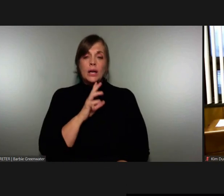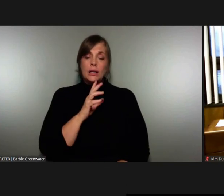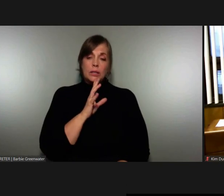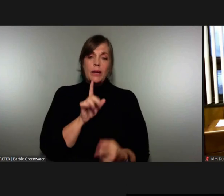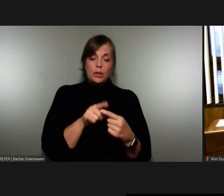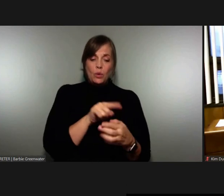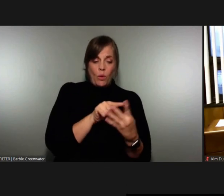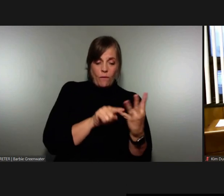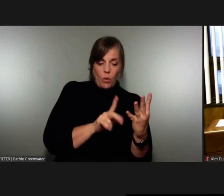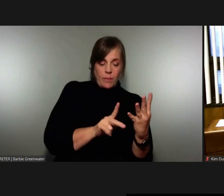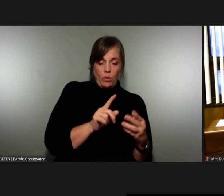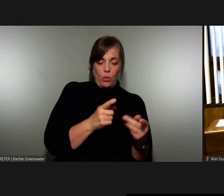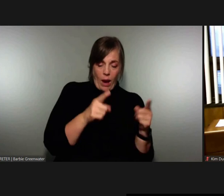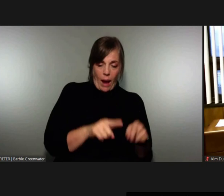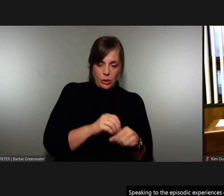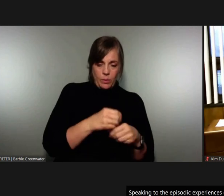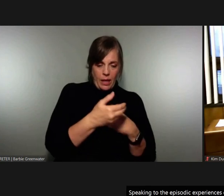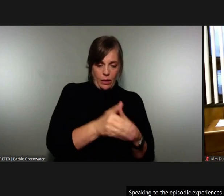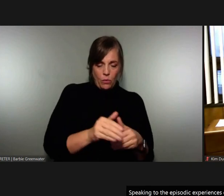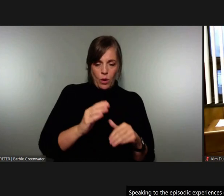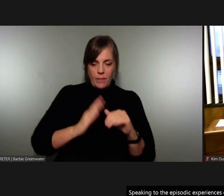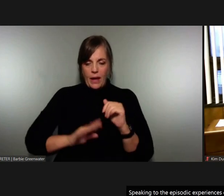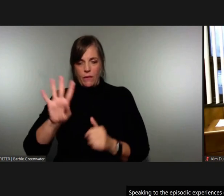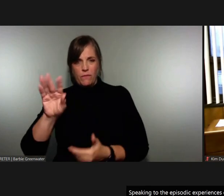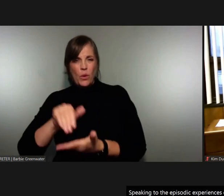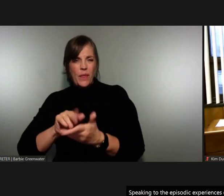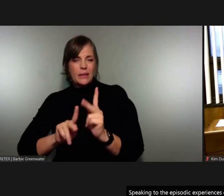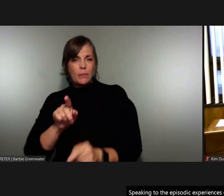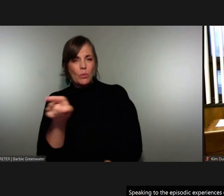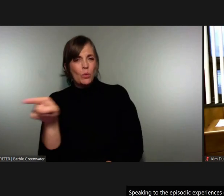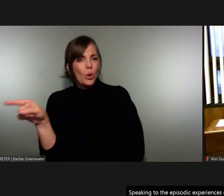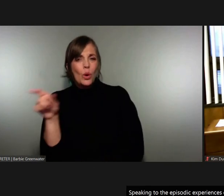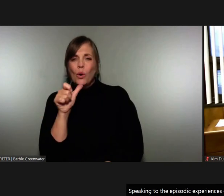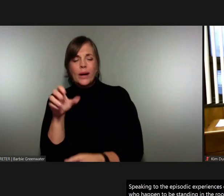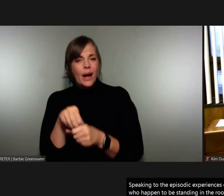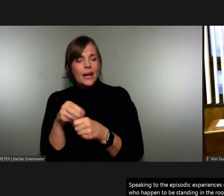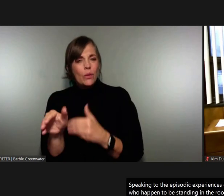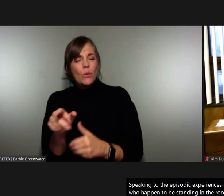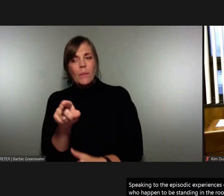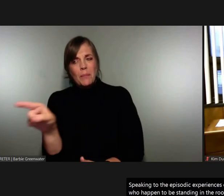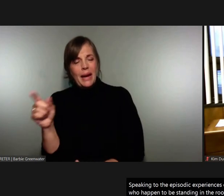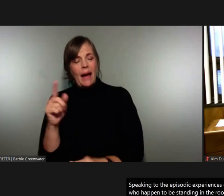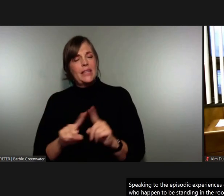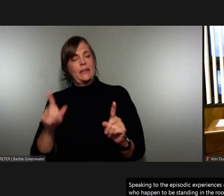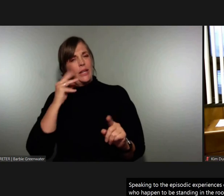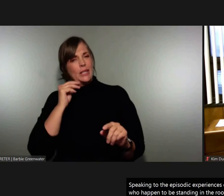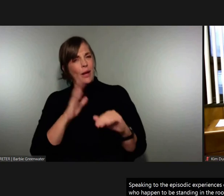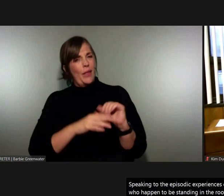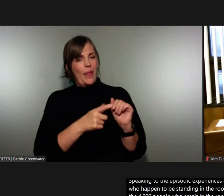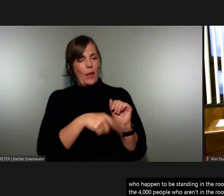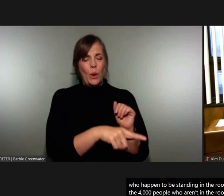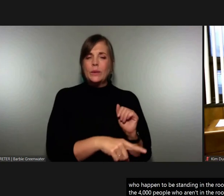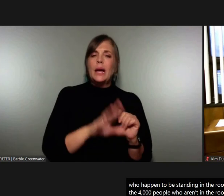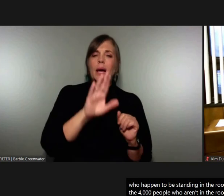to be standing in the room rather than the 4,000 people who aren't in the room but have had a very different experience. Be on